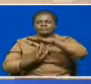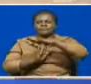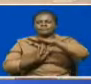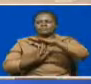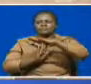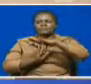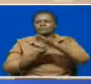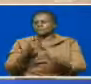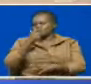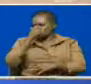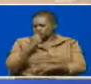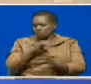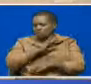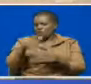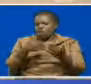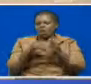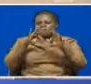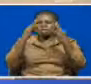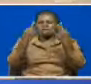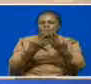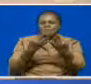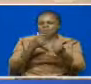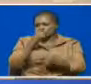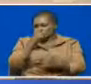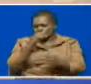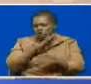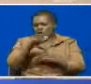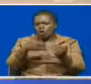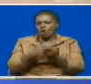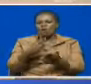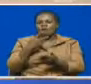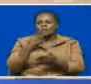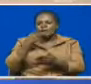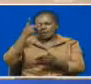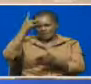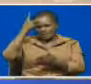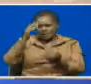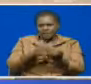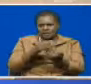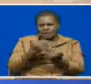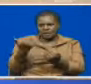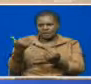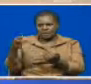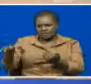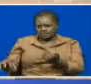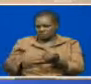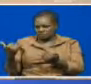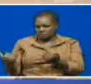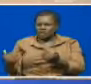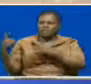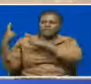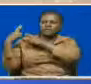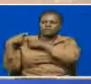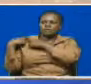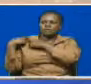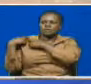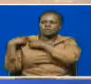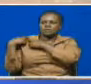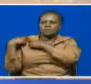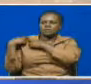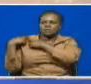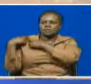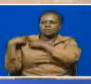is the wish of every family, every parent, to see that they bring up a child who is responsible, who